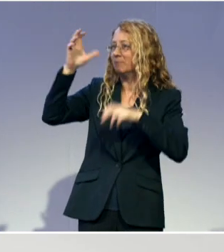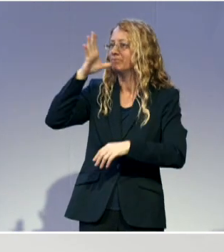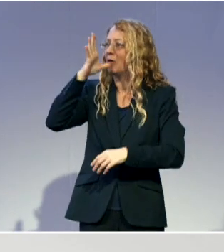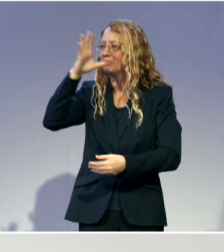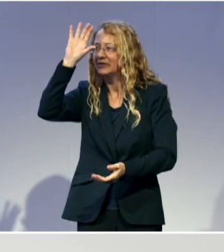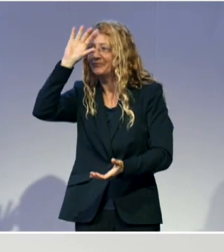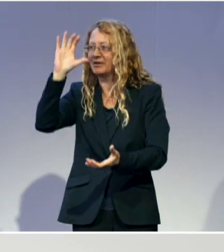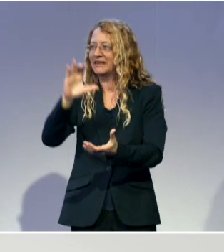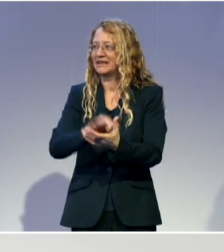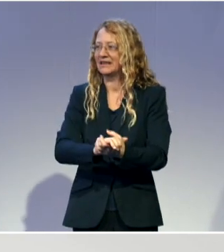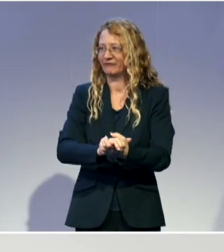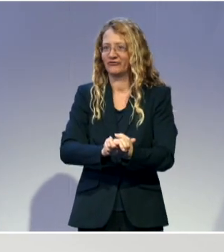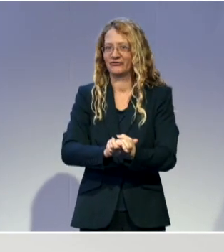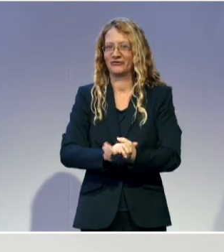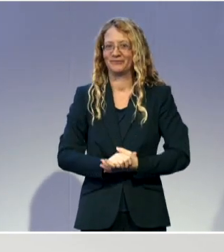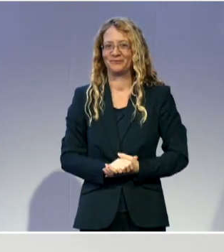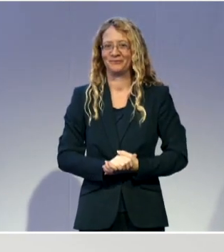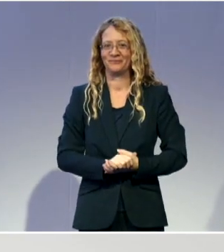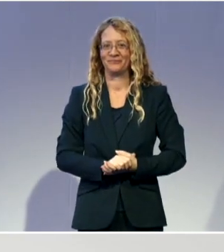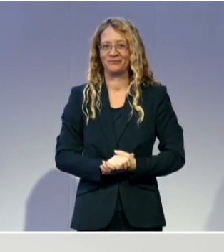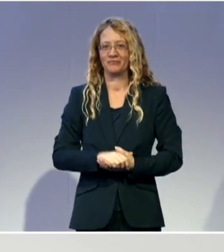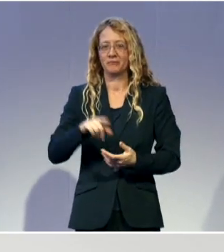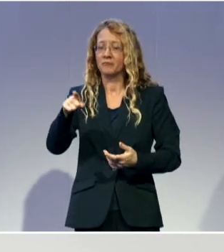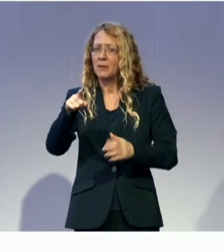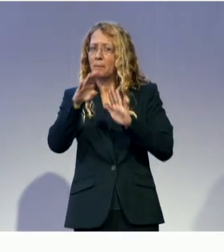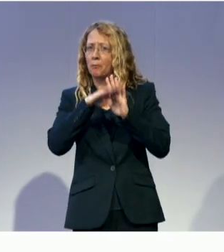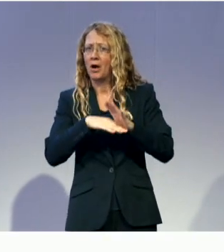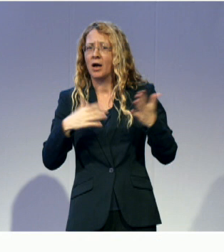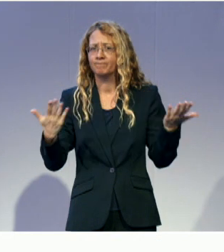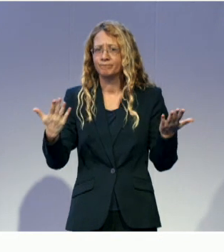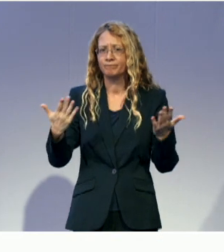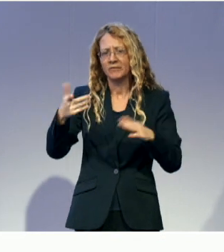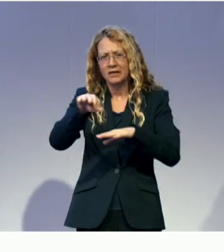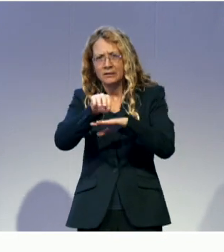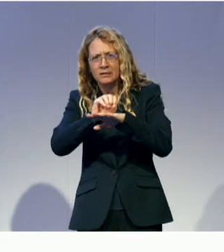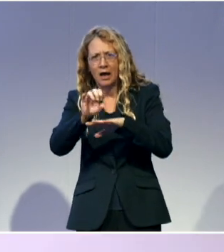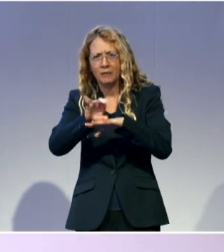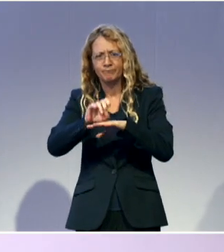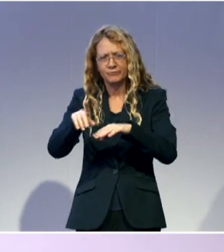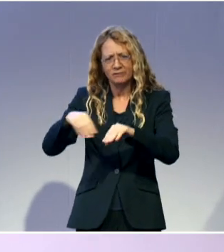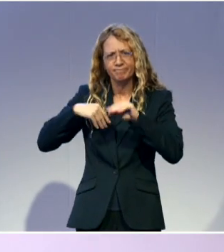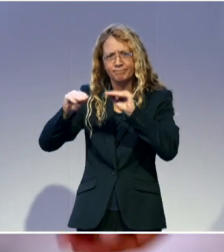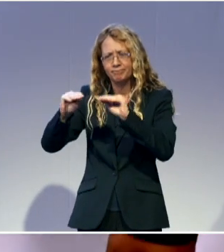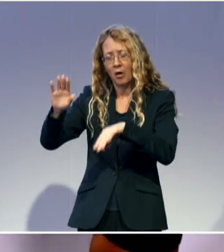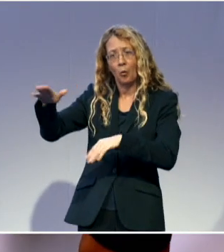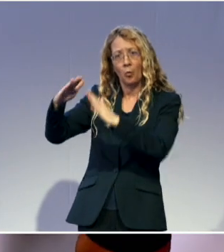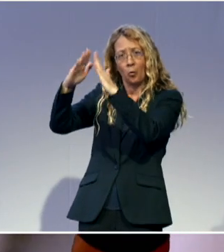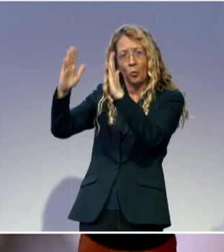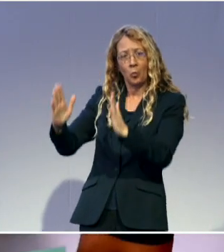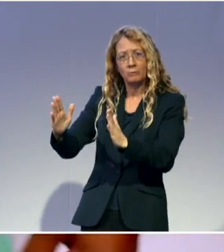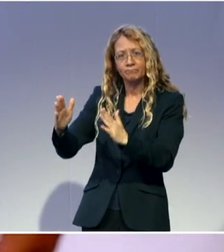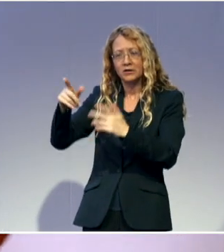Mum's Belief offers a home-based therapy and education program for parents of children with developmental disabilities in